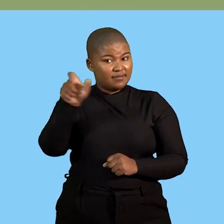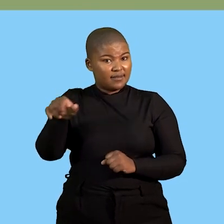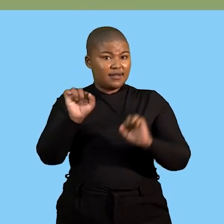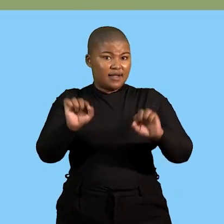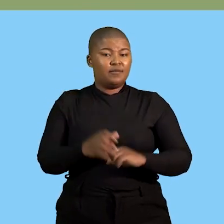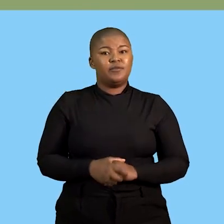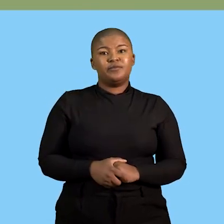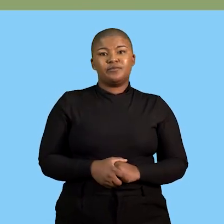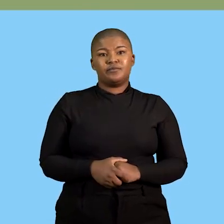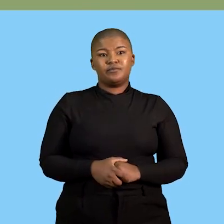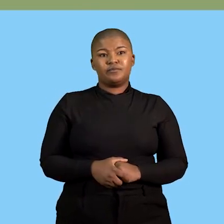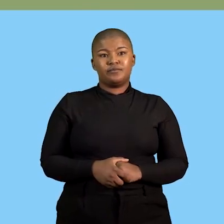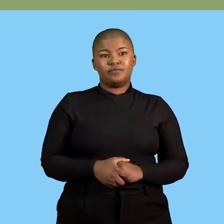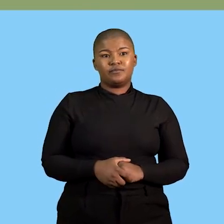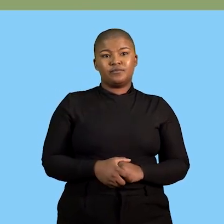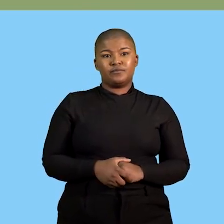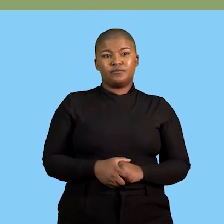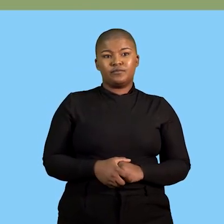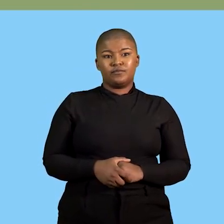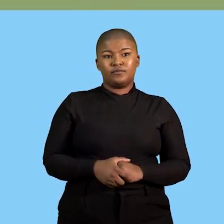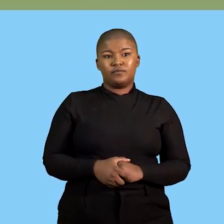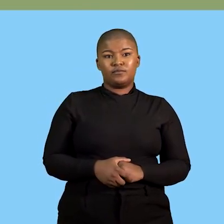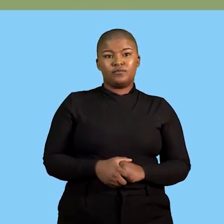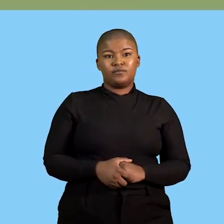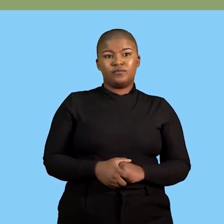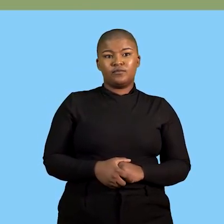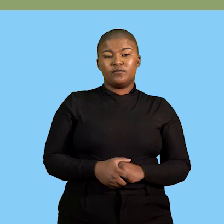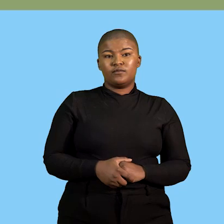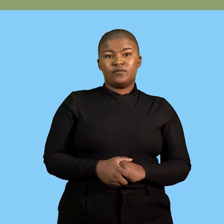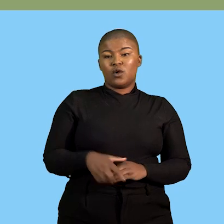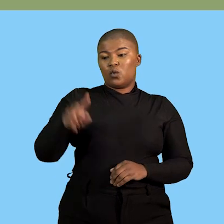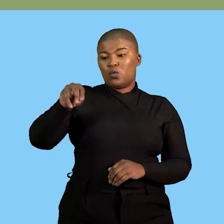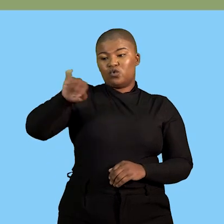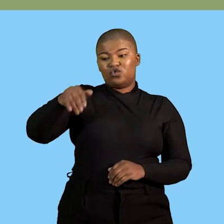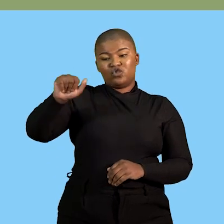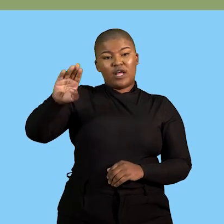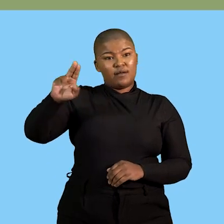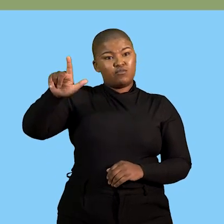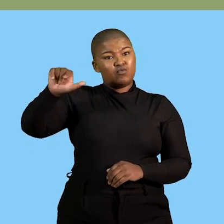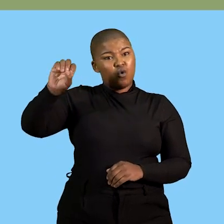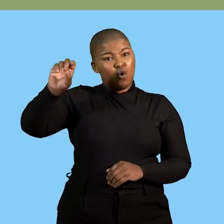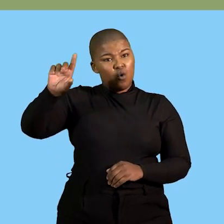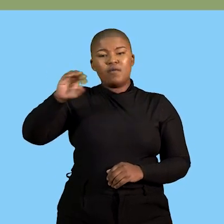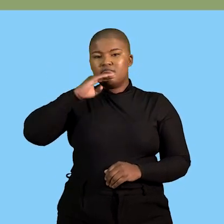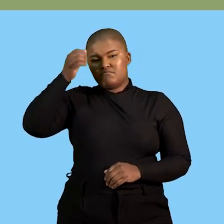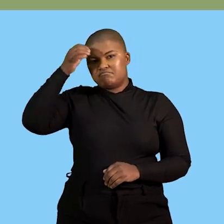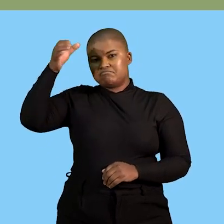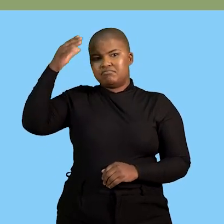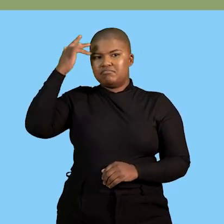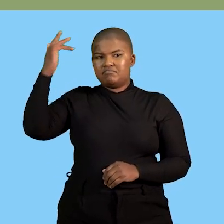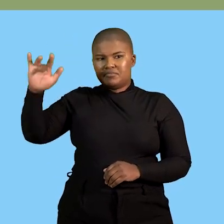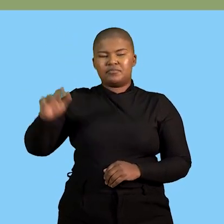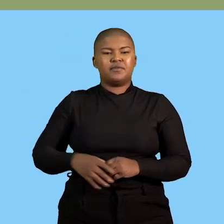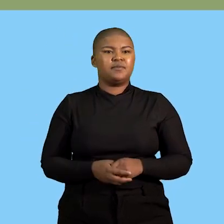because Njabulo is a well-experienced employee, then Njabulo would become an expert.